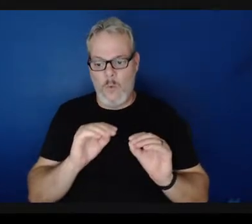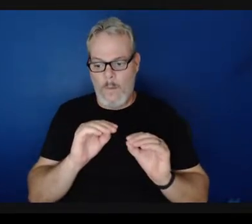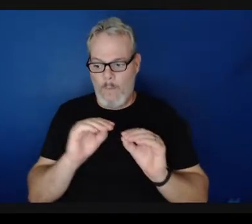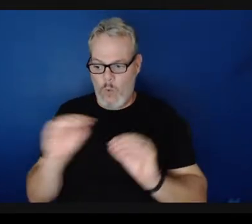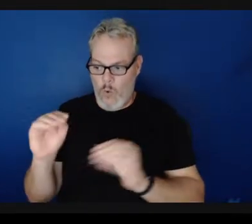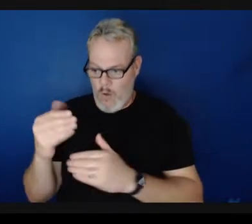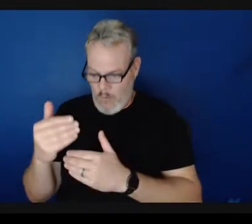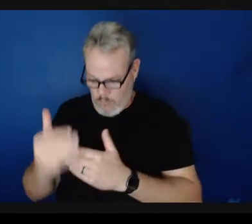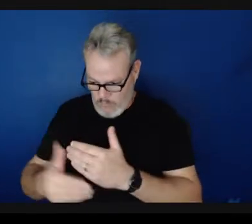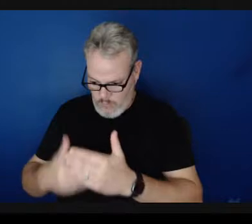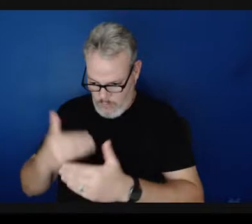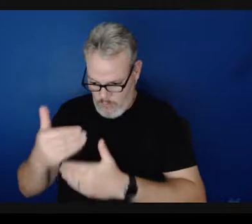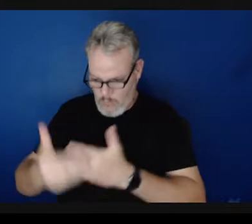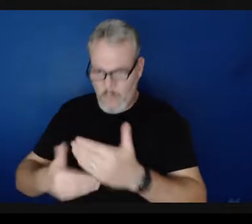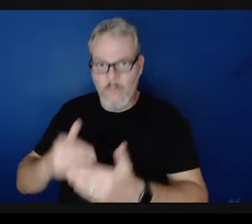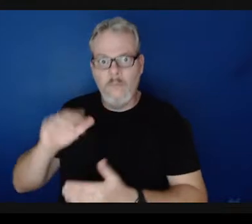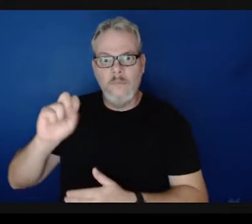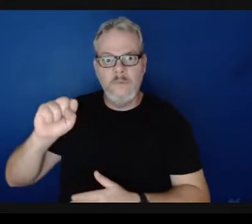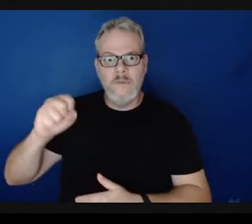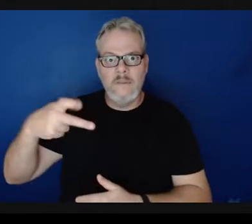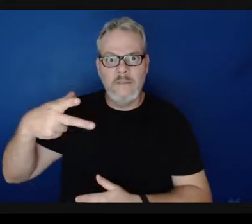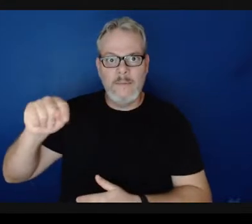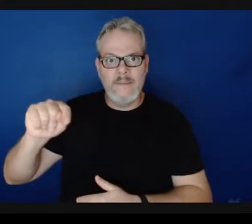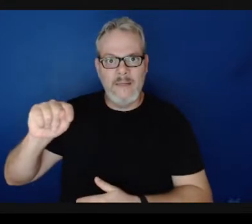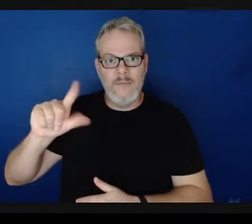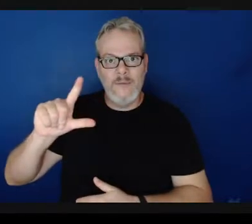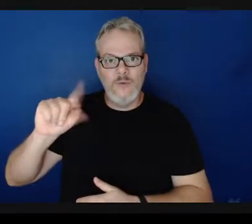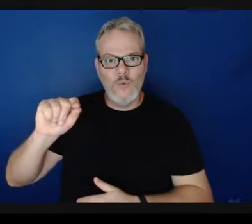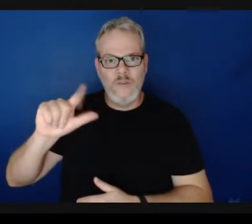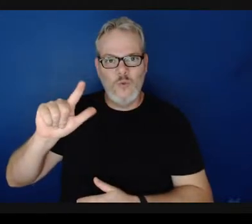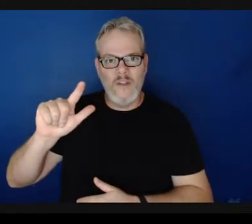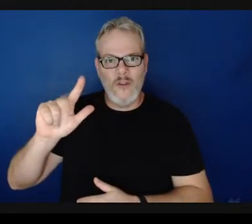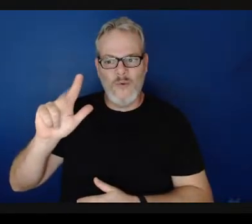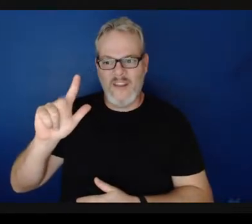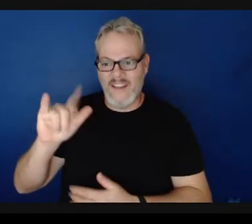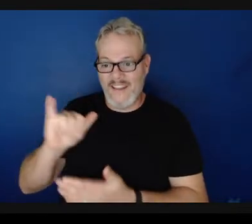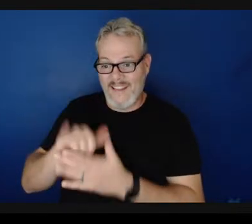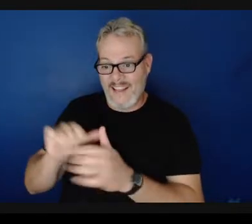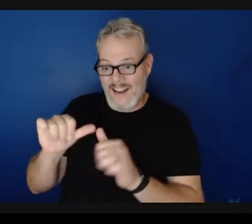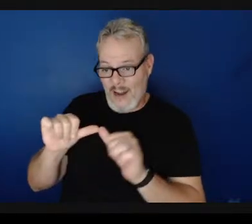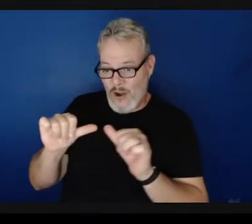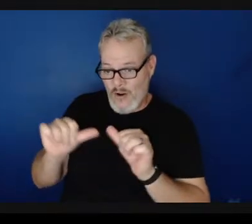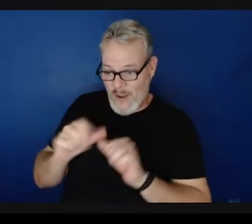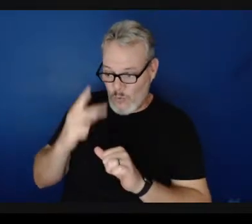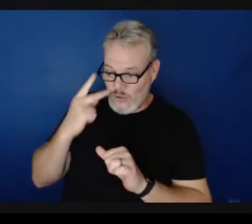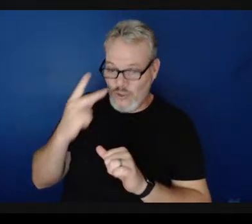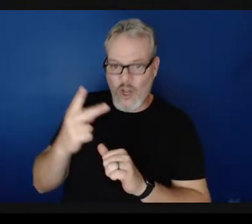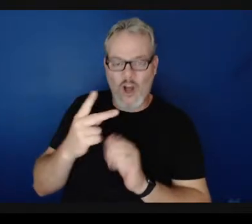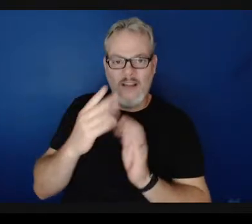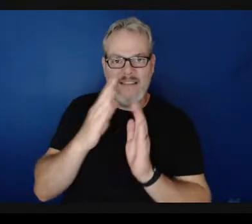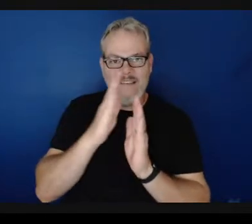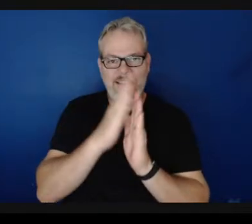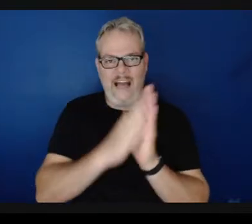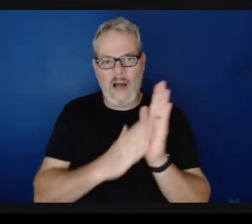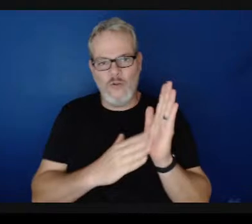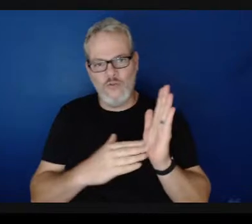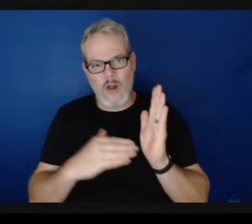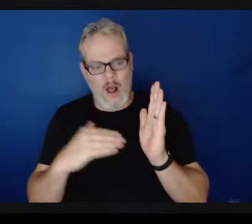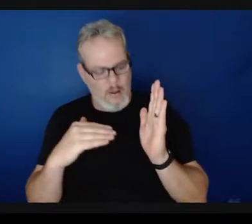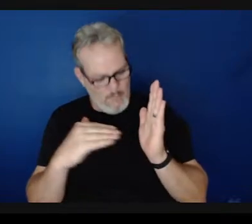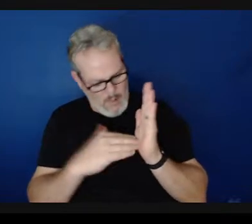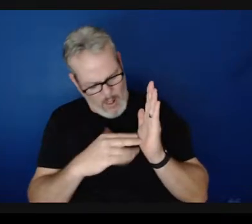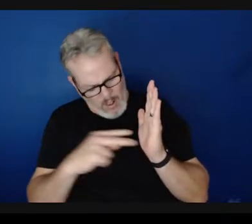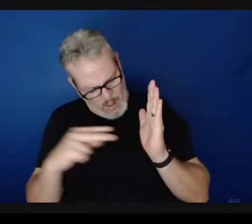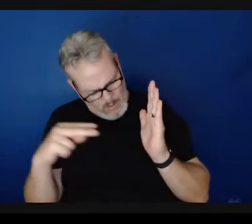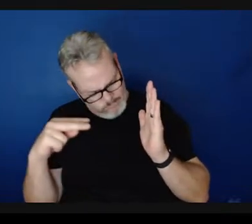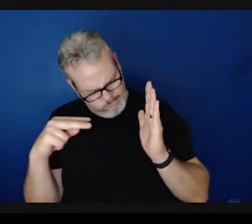September 2023, somewhere in here, where we had a down drop block eruption, Kilauea summit. That's now